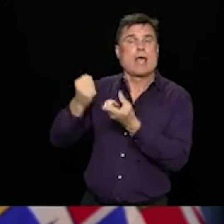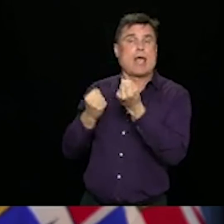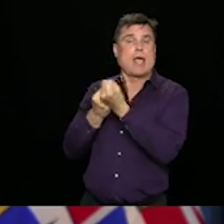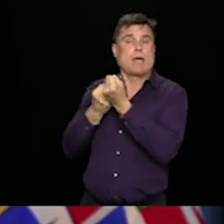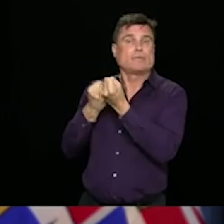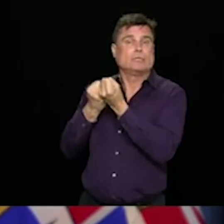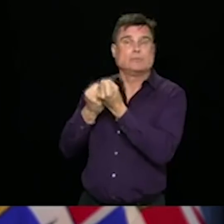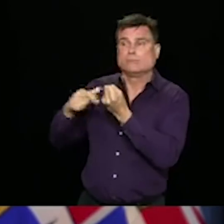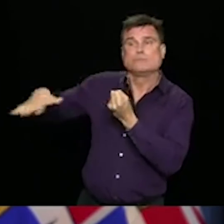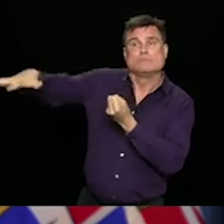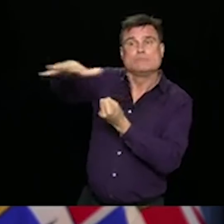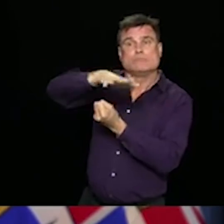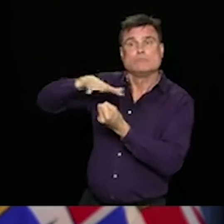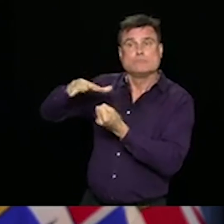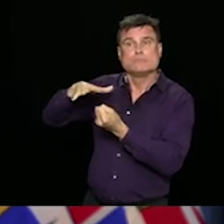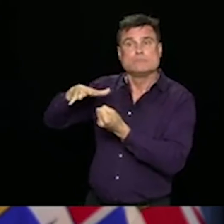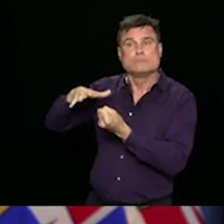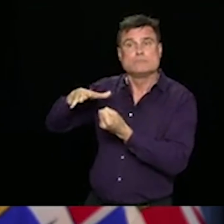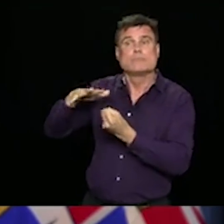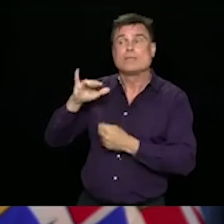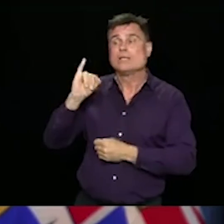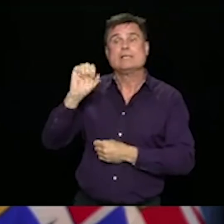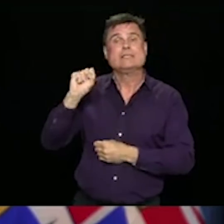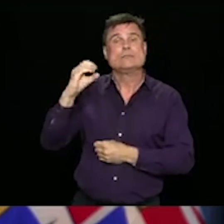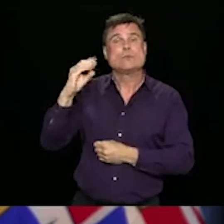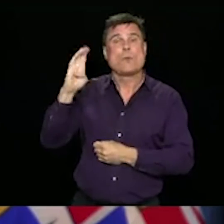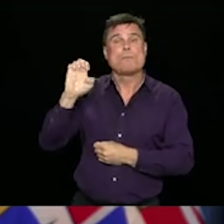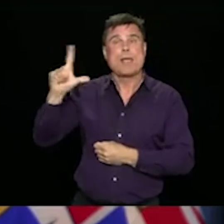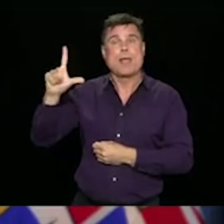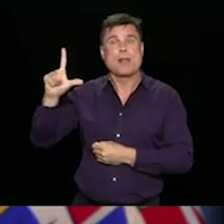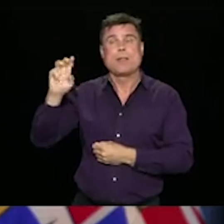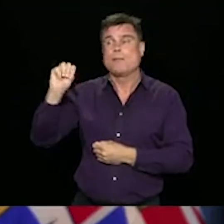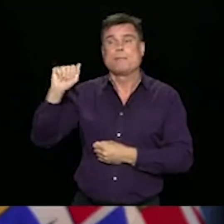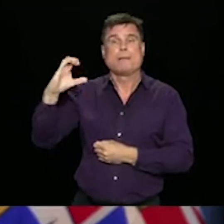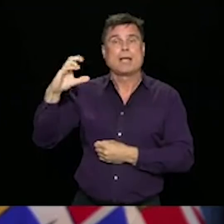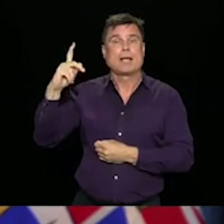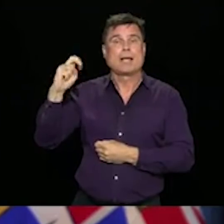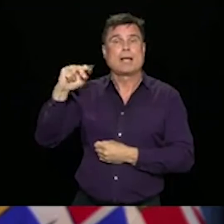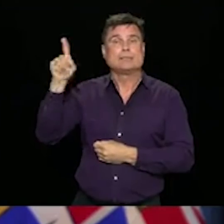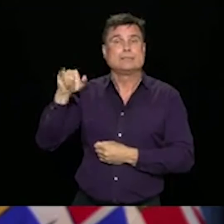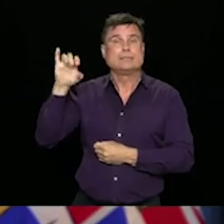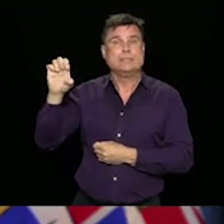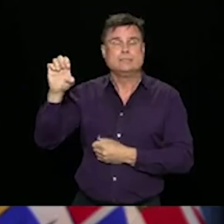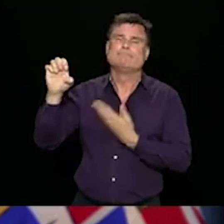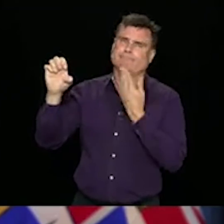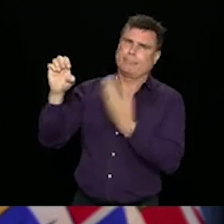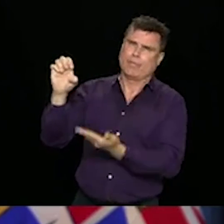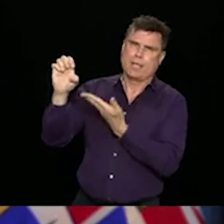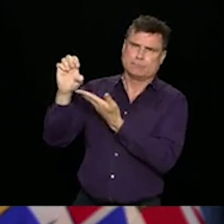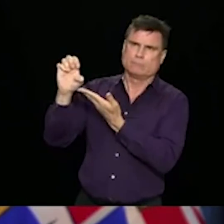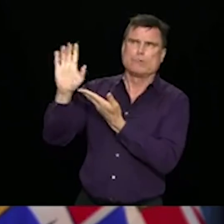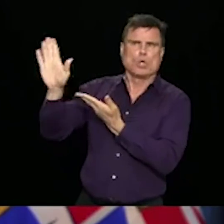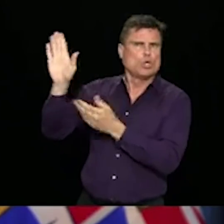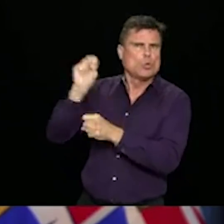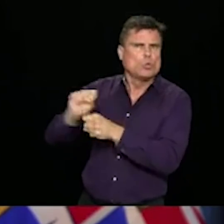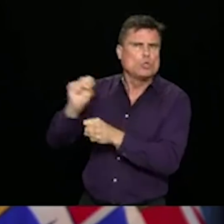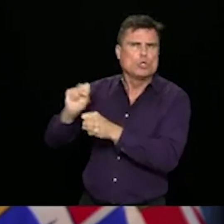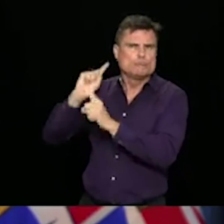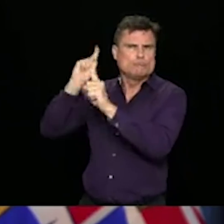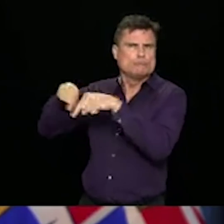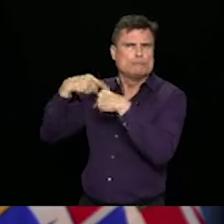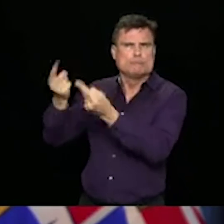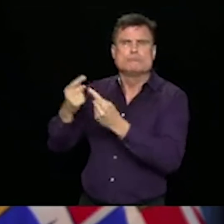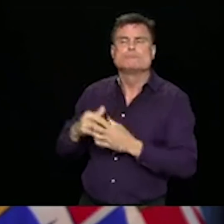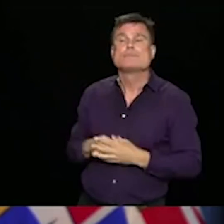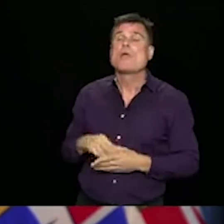of volunteers and people across this province who have reached out and provided support to vulnerable seniors in the recent weeks, to